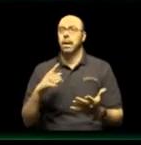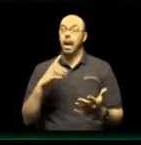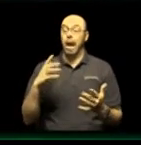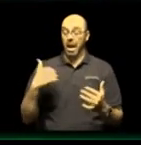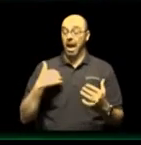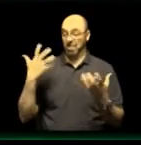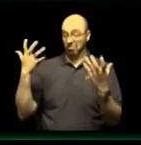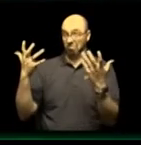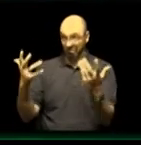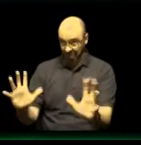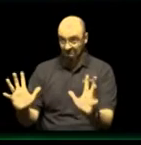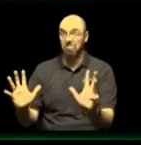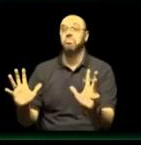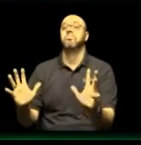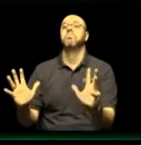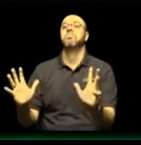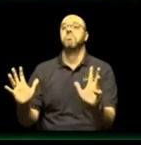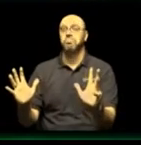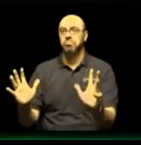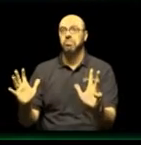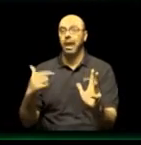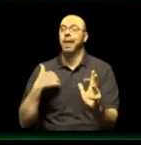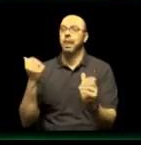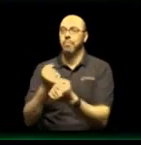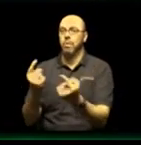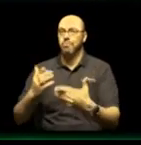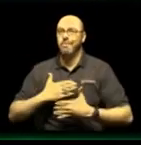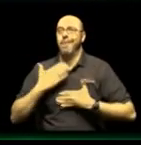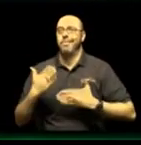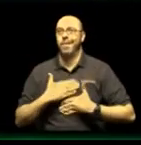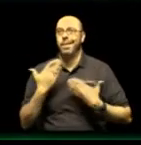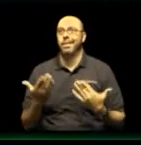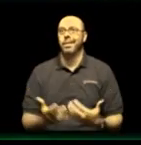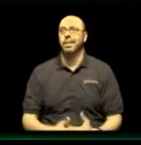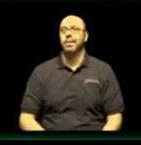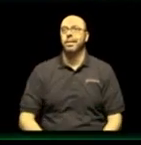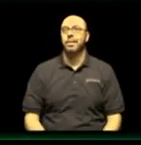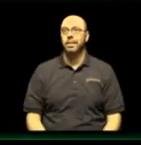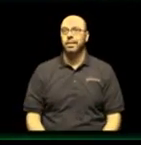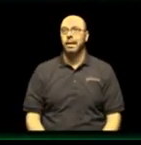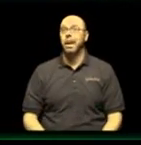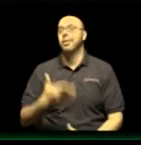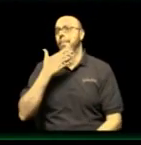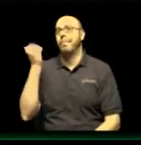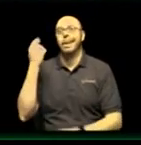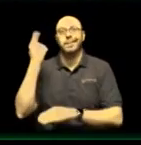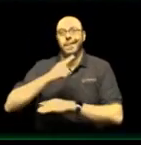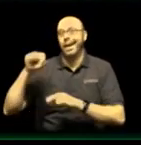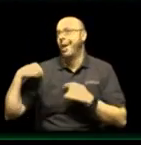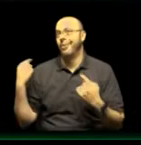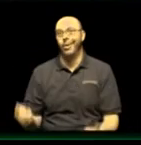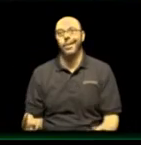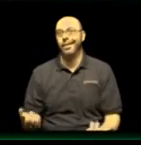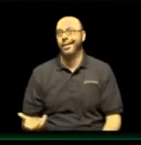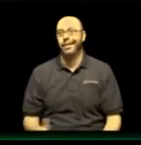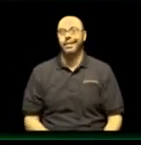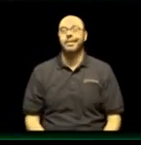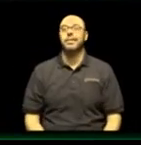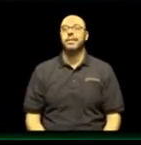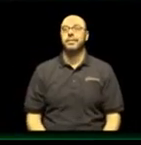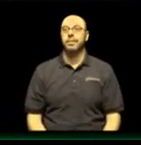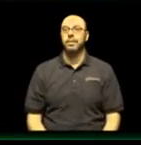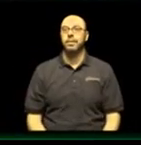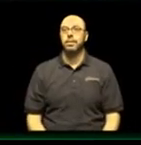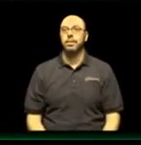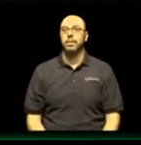it, and impressed, happy. Yeah. Yeah. That's awesome. It was the best day ever. I bet. I